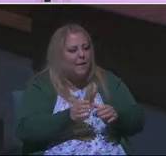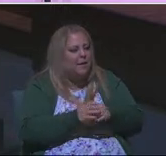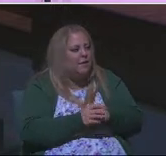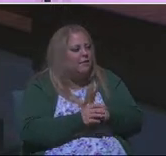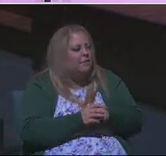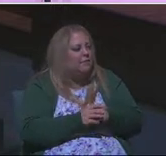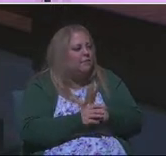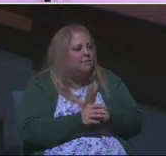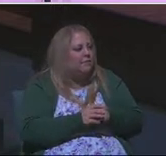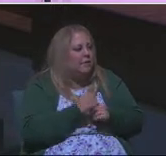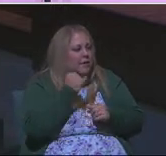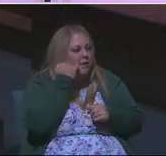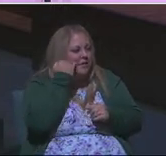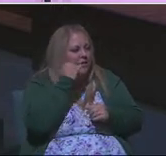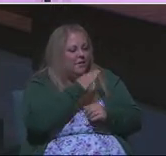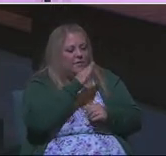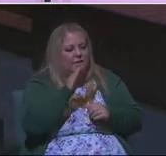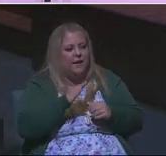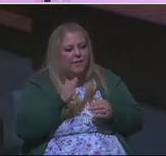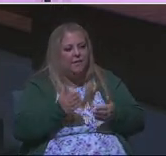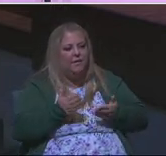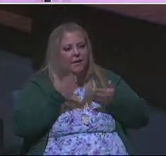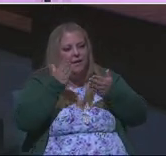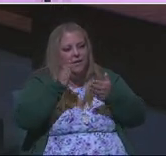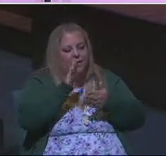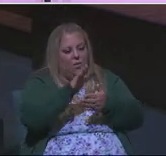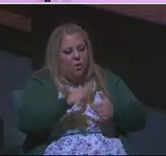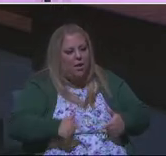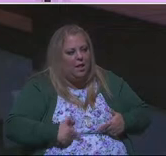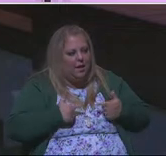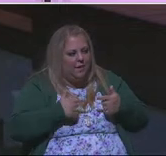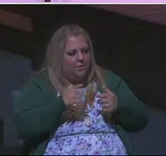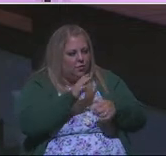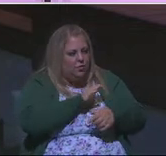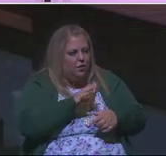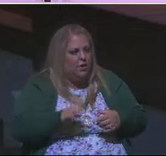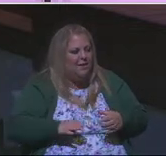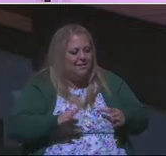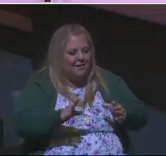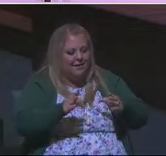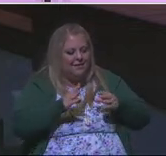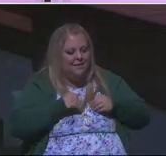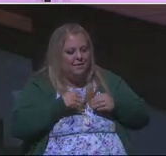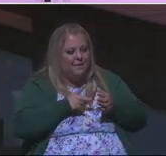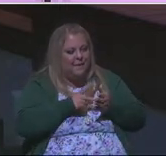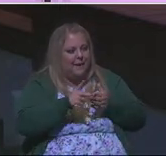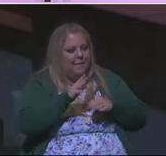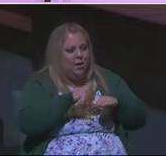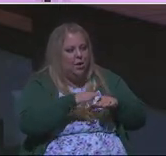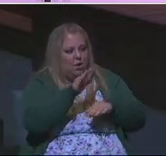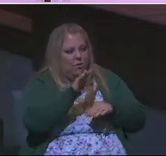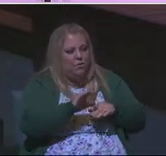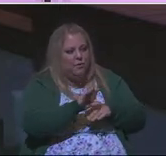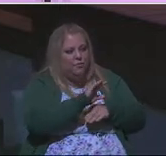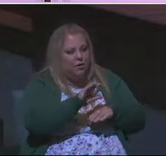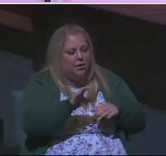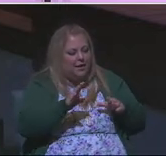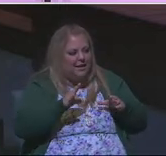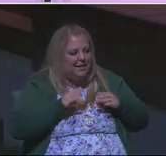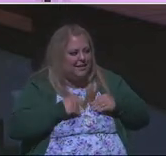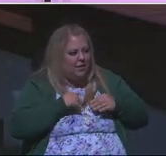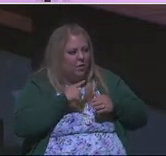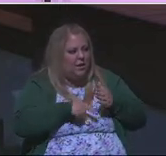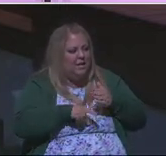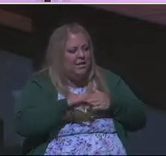never given your life to Christ and accept his payment on the cross, accepted what he did on the cross and